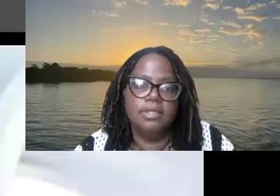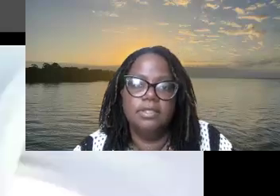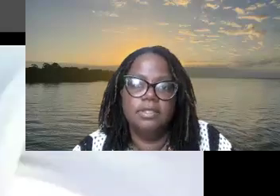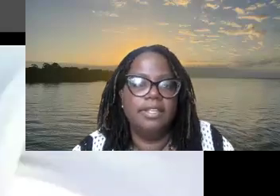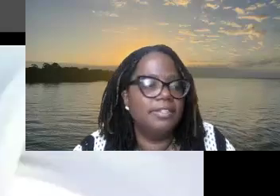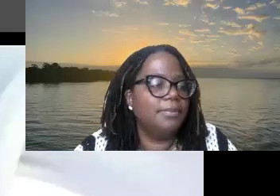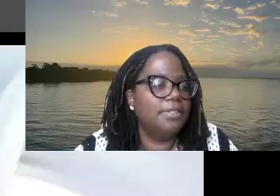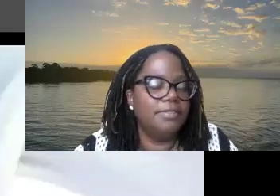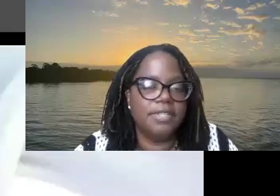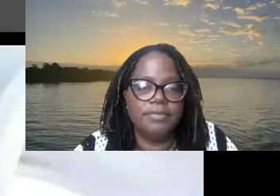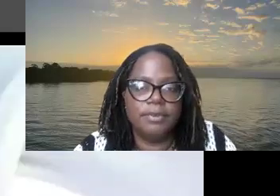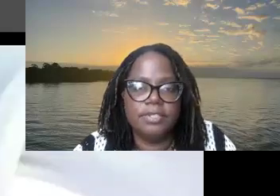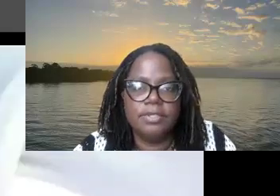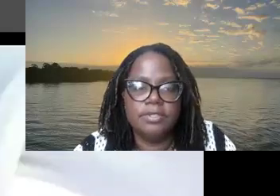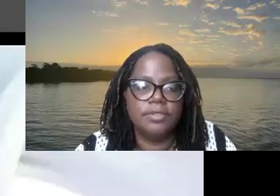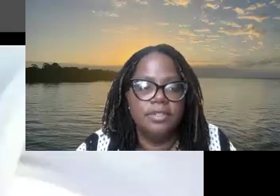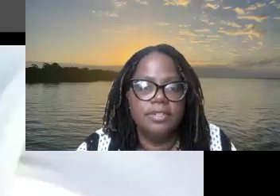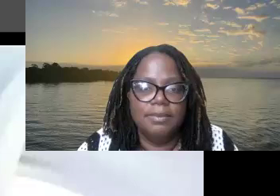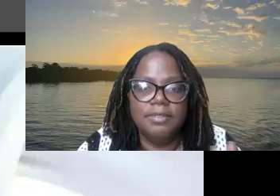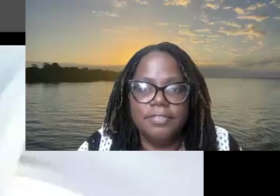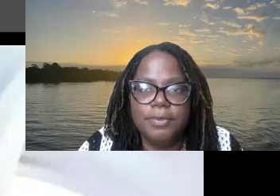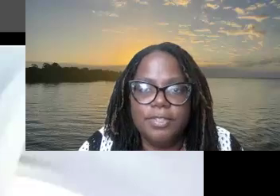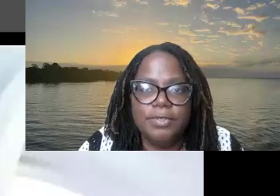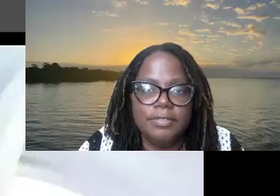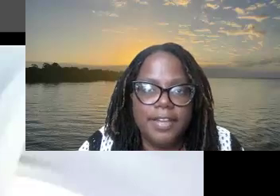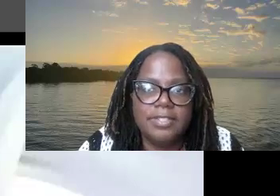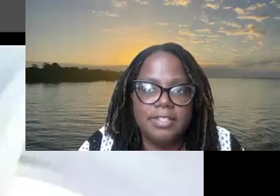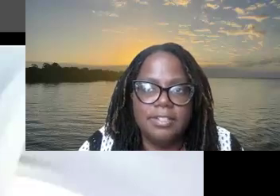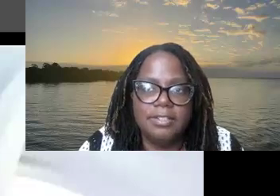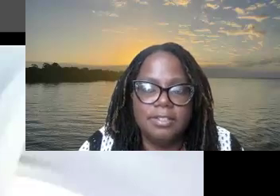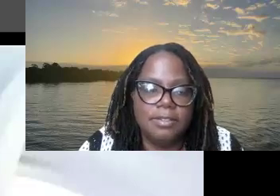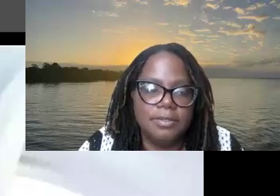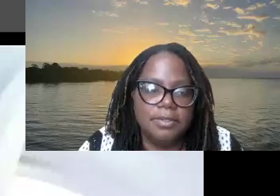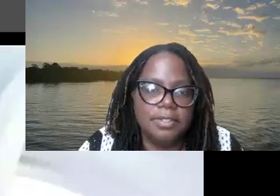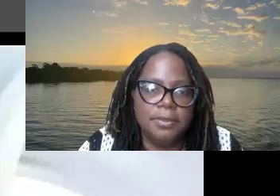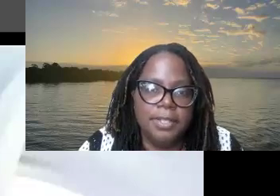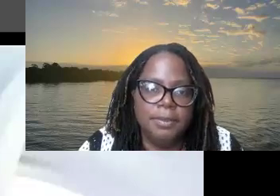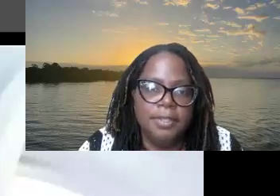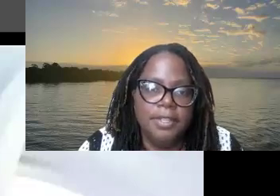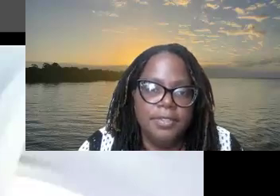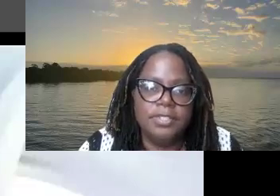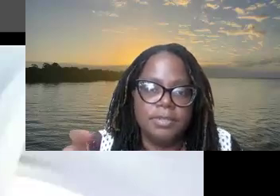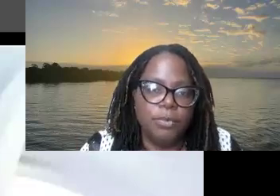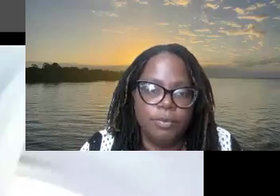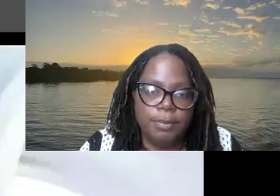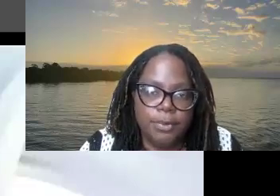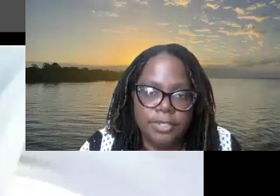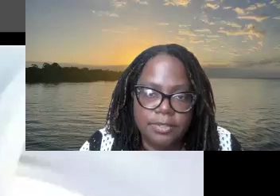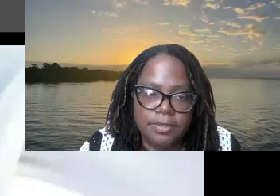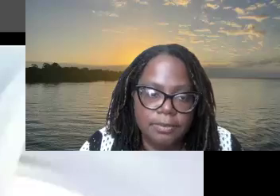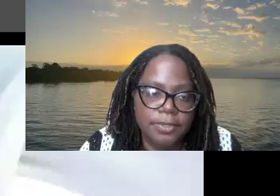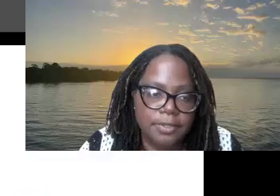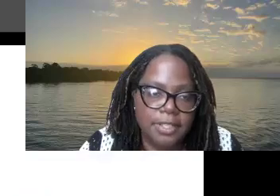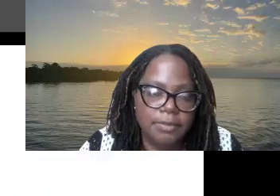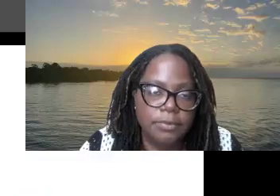And I don't know if we have time for questions, so I'm going to flip through these really fast and then go to Q&A. But this is more about